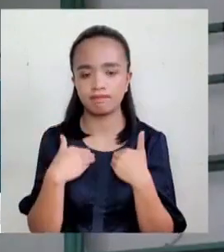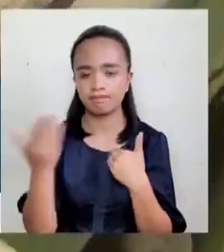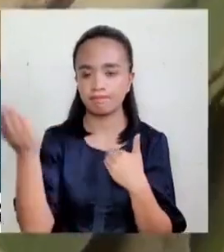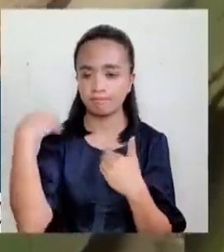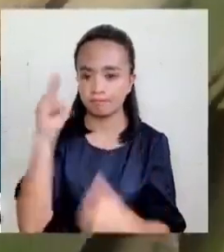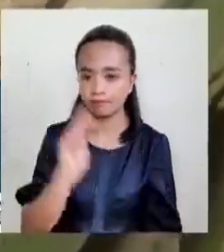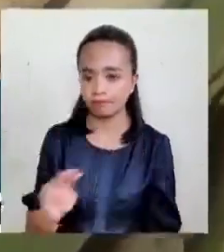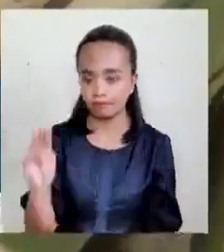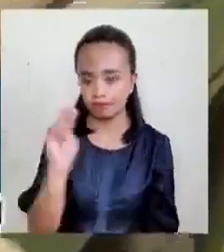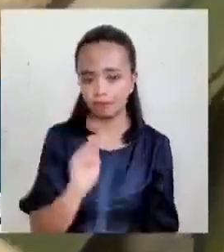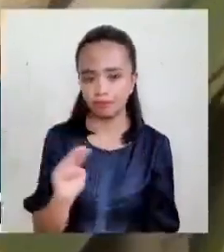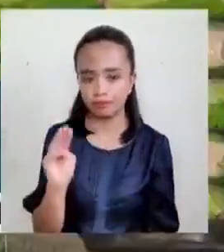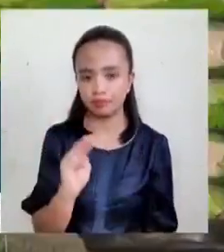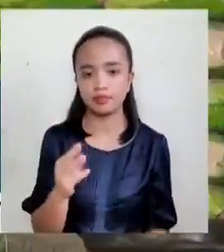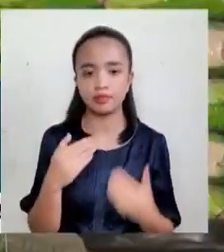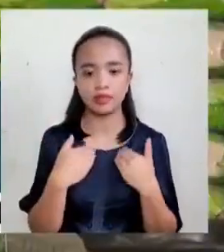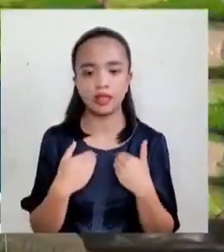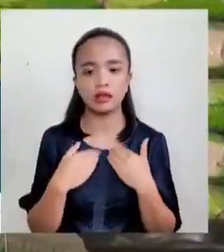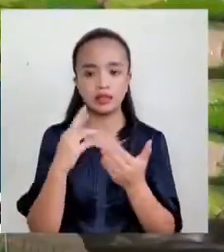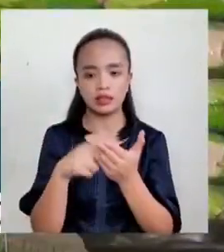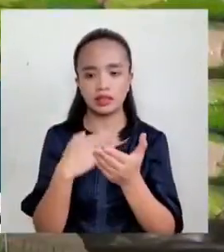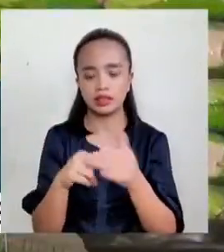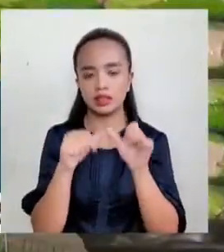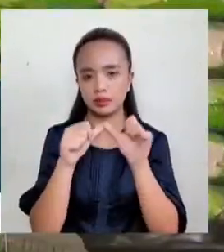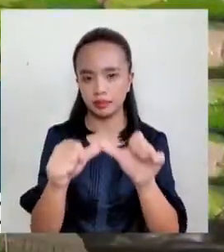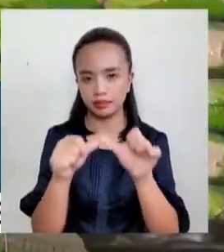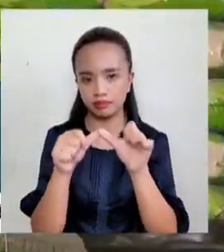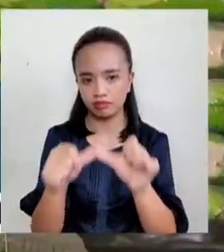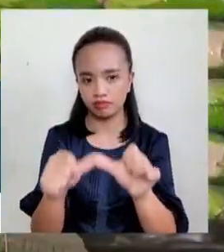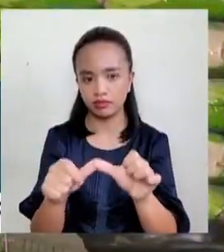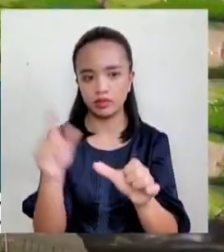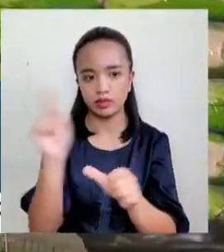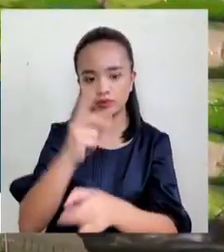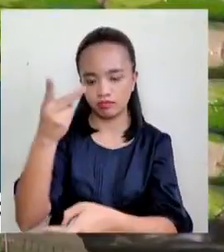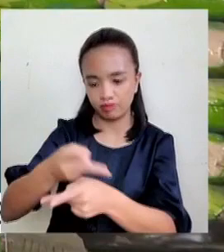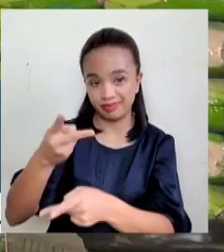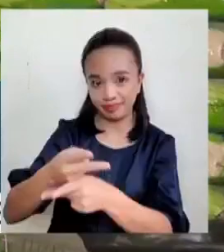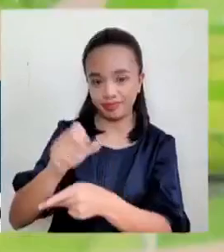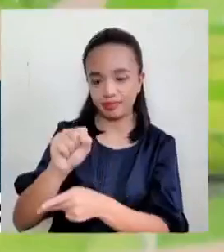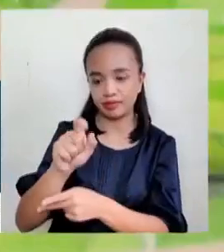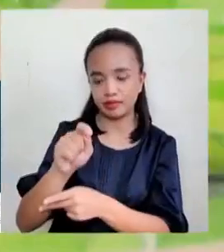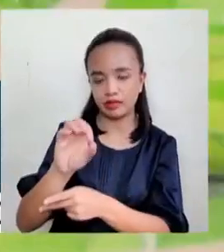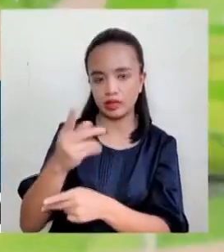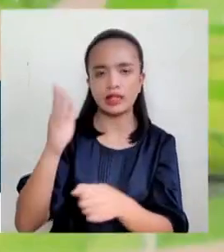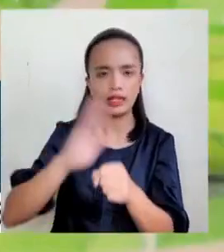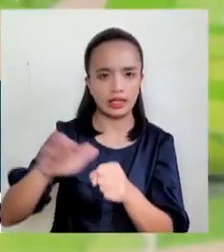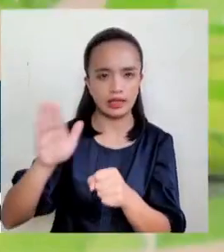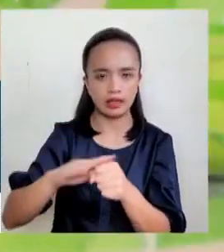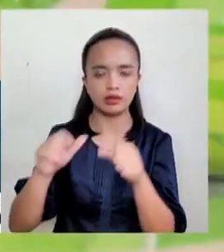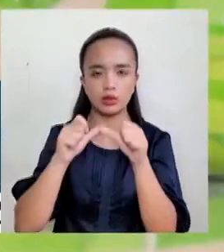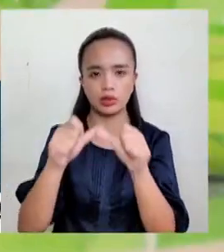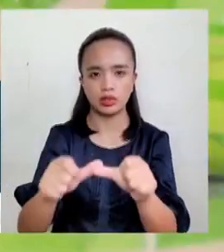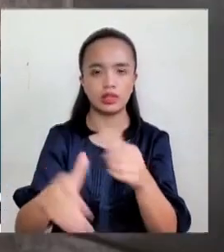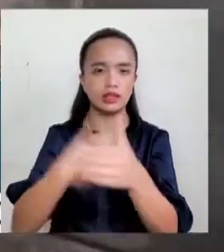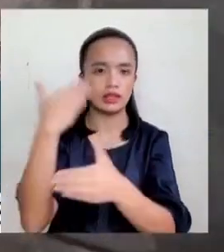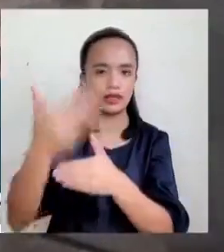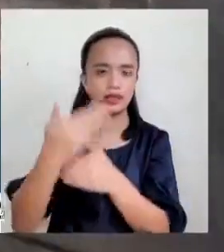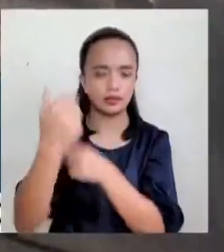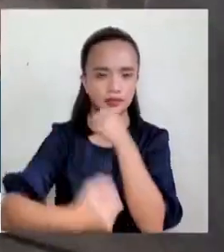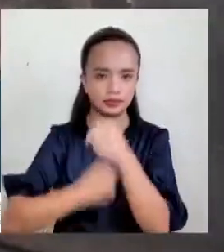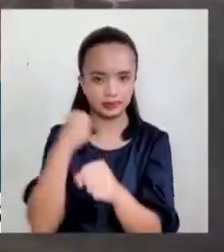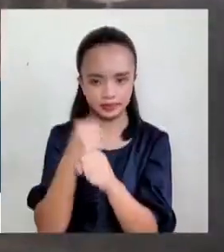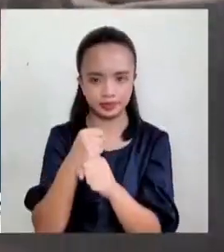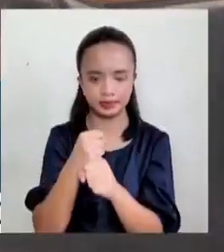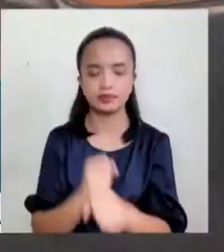that supply of rice is stable. They said the buffer stock is enough to last until the first quarter of 2024.